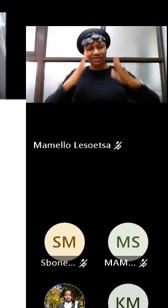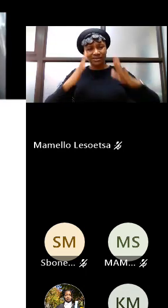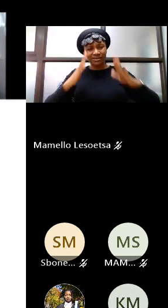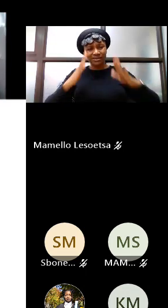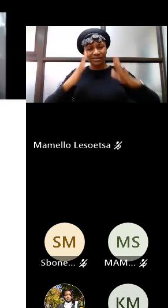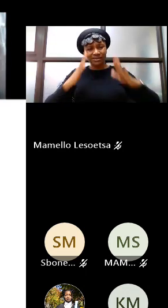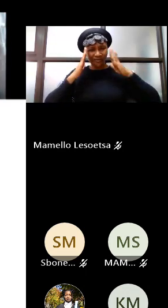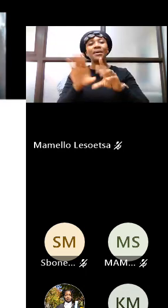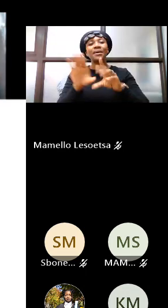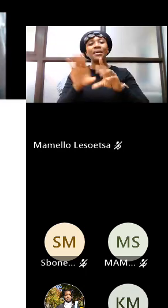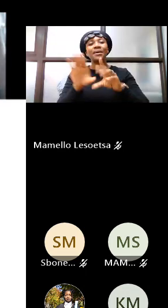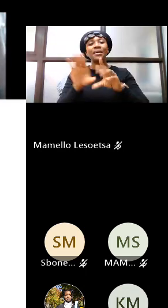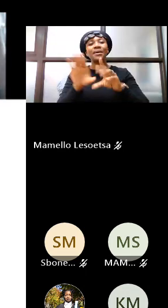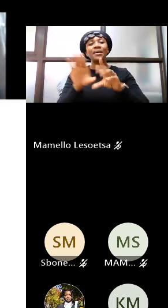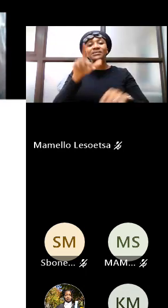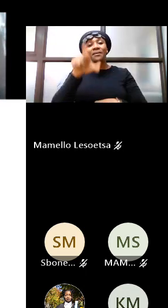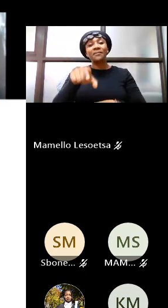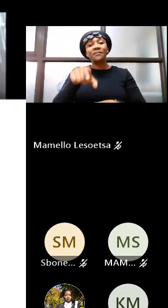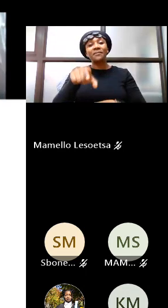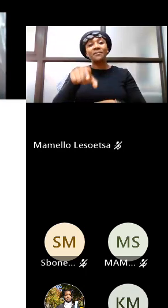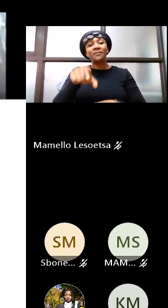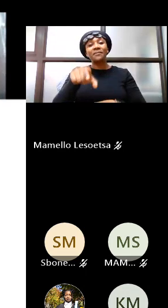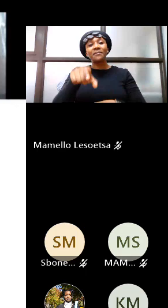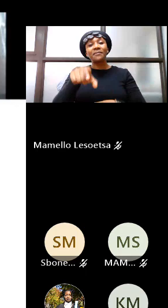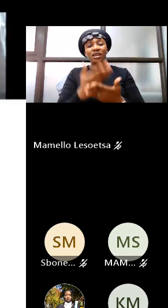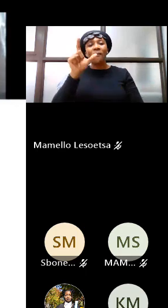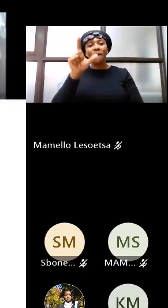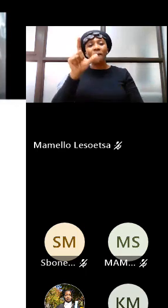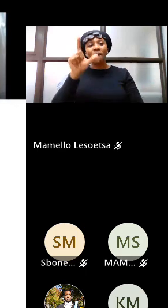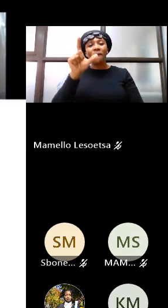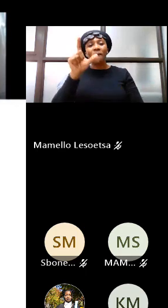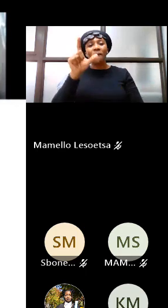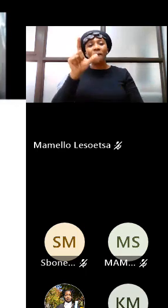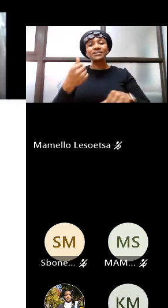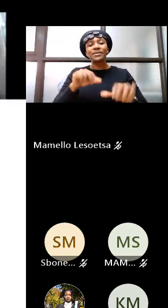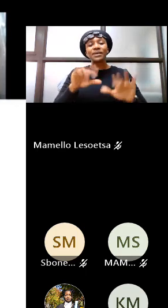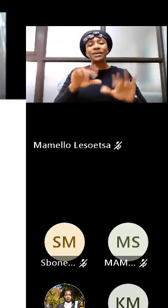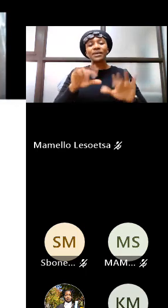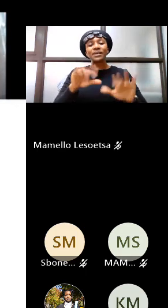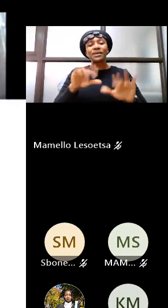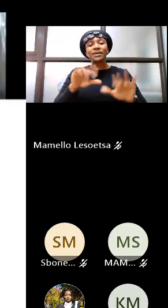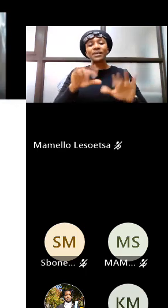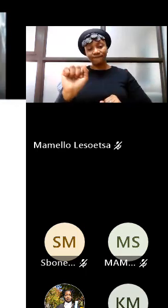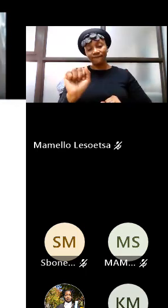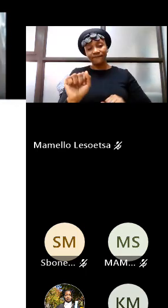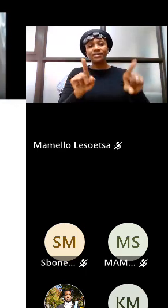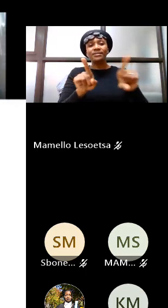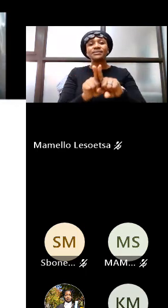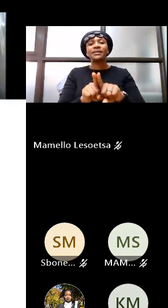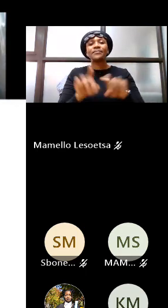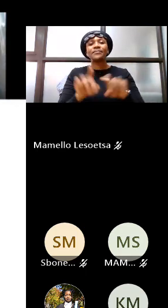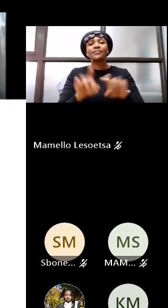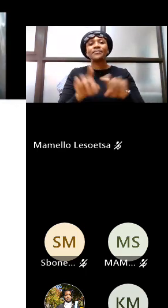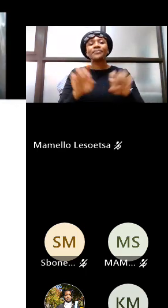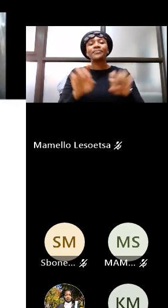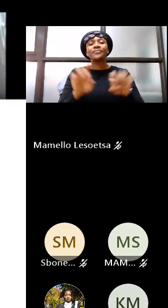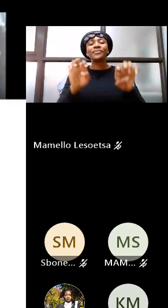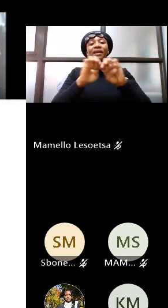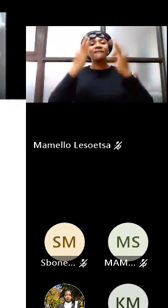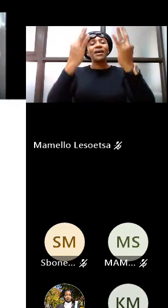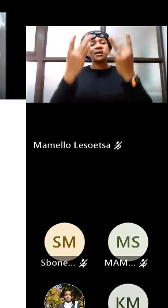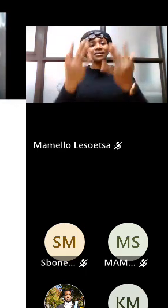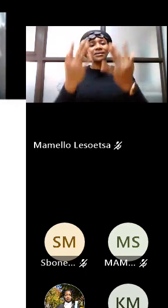is doing or can do, how that person is participating in life, how the environmental factors